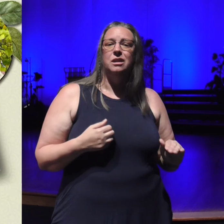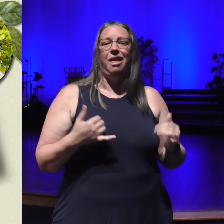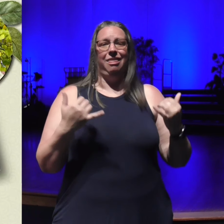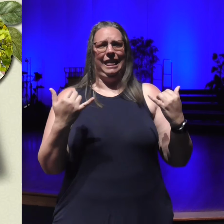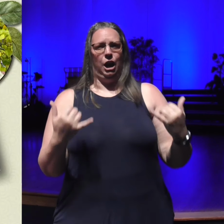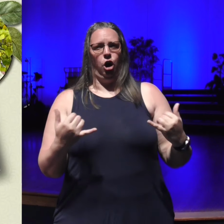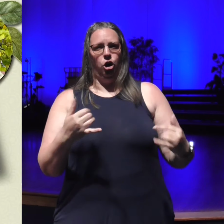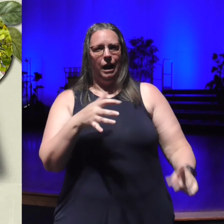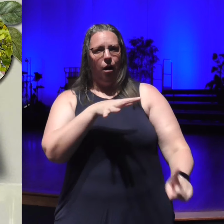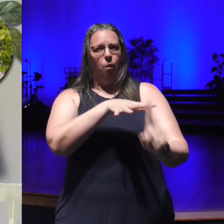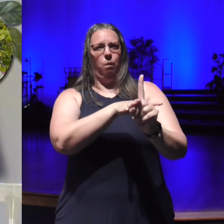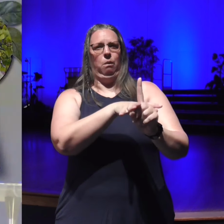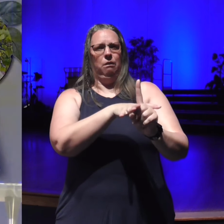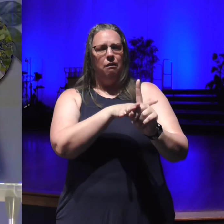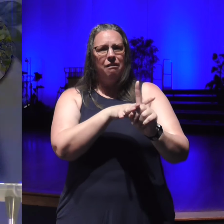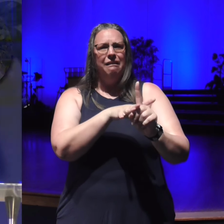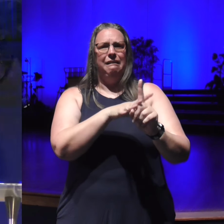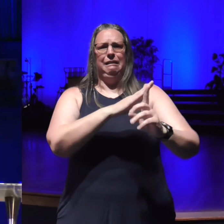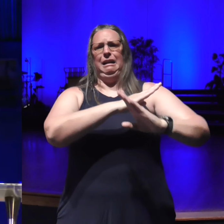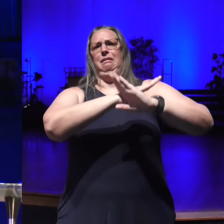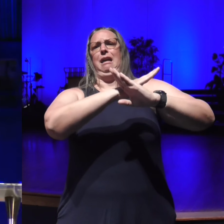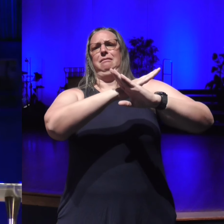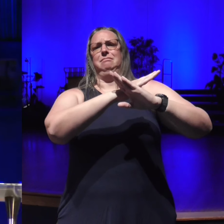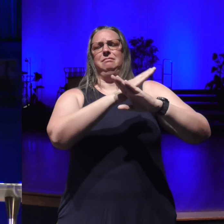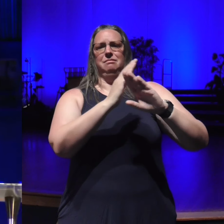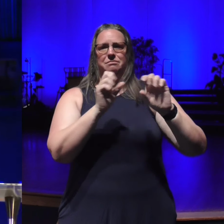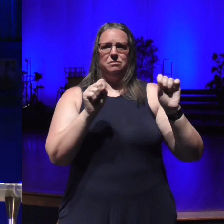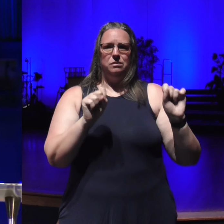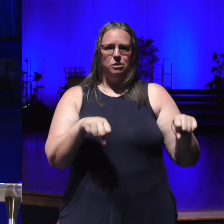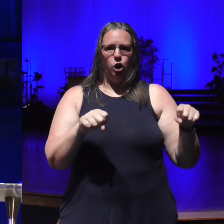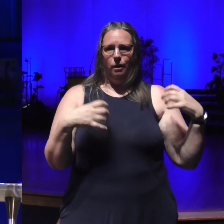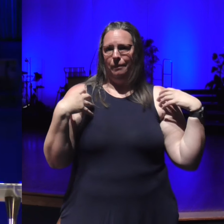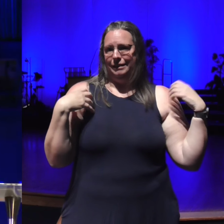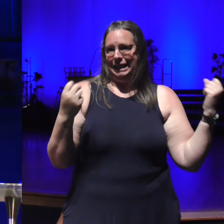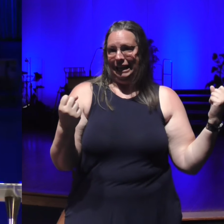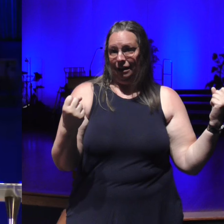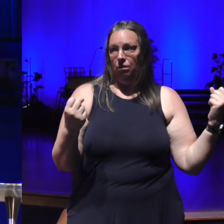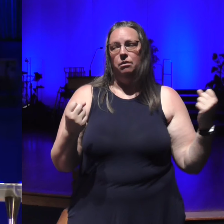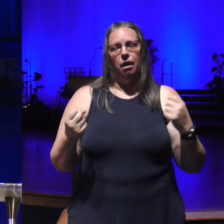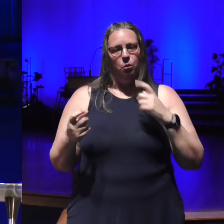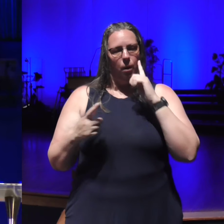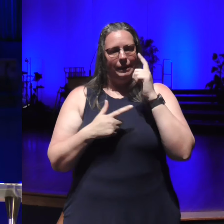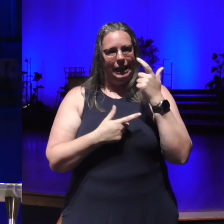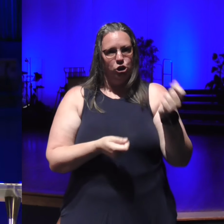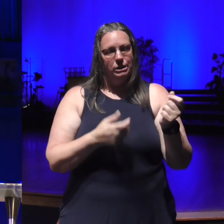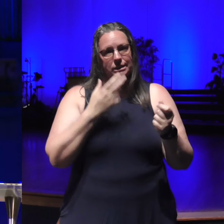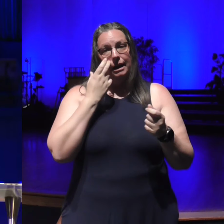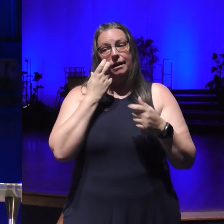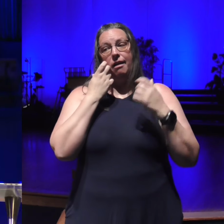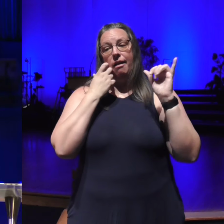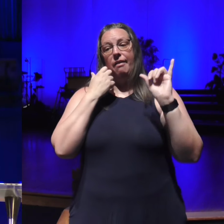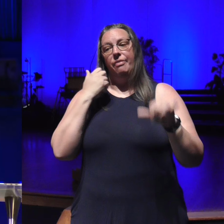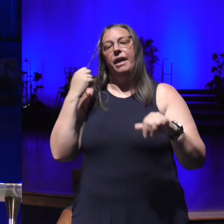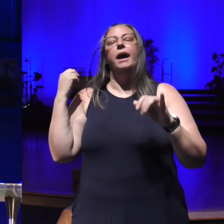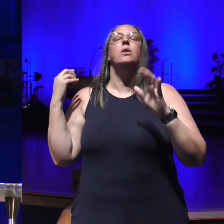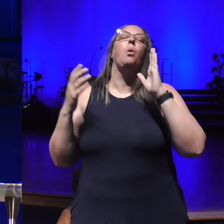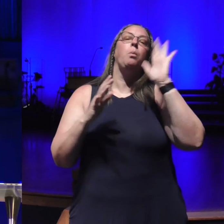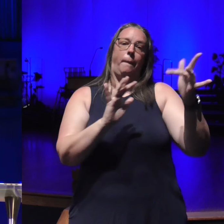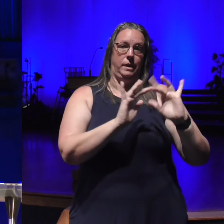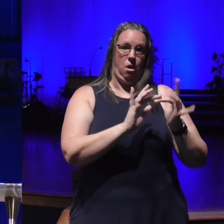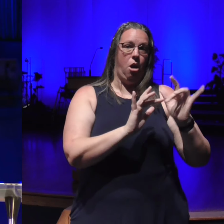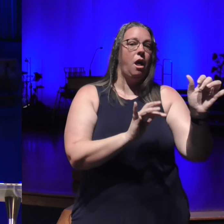somehow impeding our ability to heal? That'll be very interesting. You'll want to be sure to hear that. And that, by the way, is also going to be